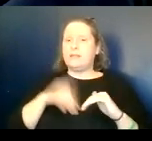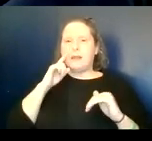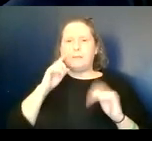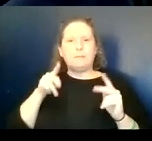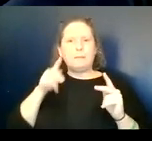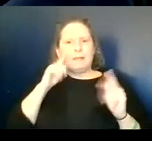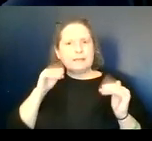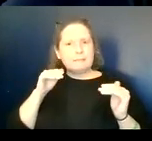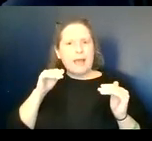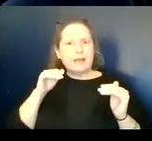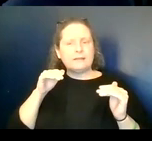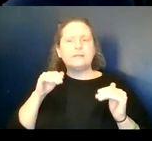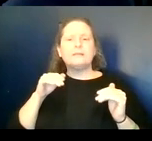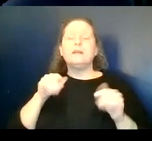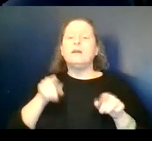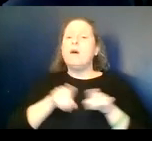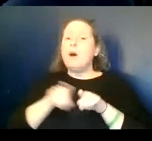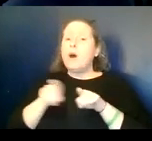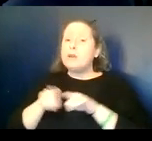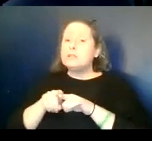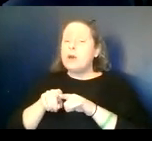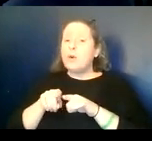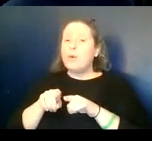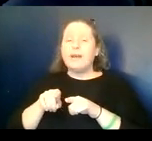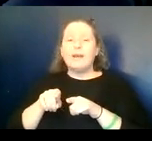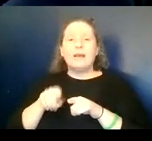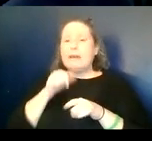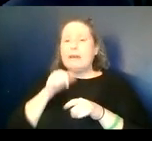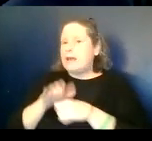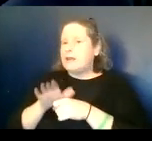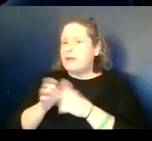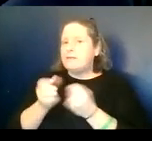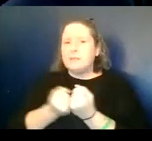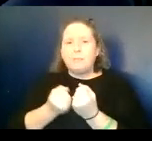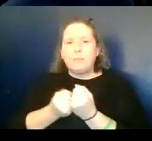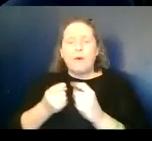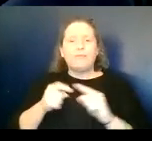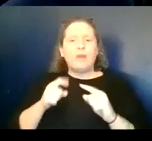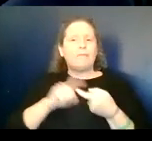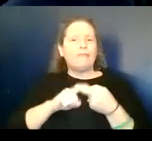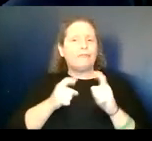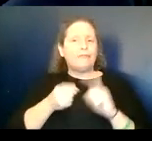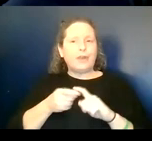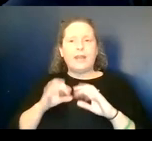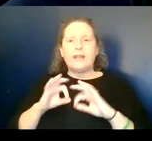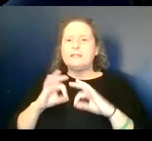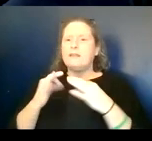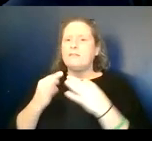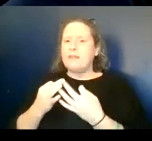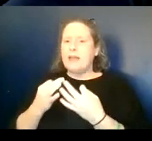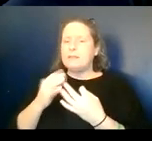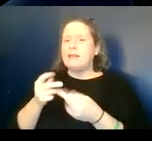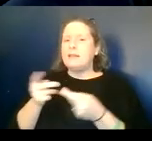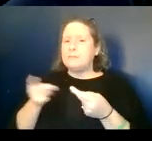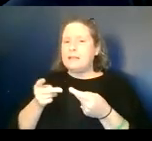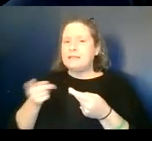of the lack of support they get from friends, family, and the places that they